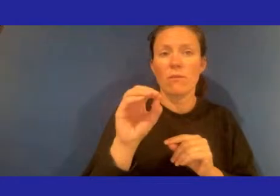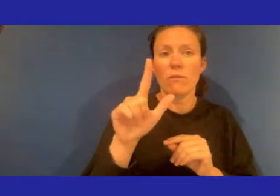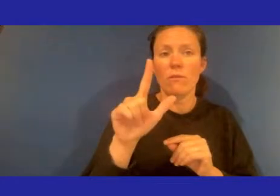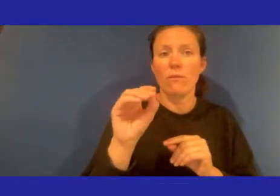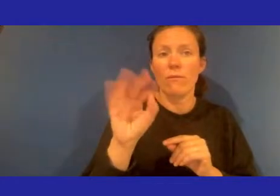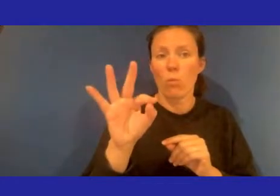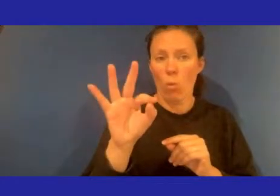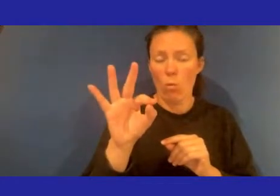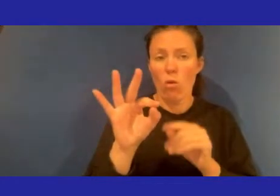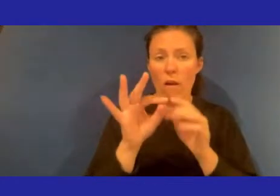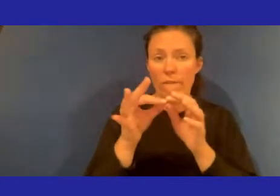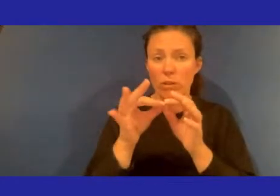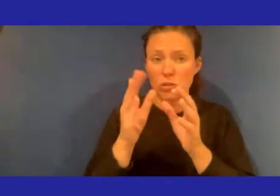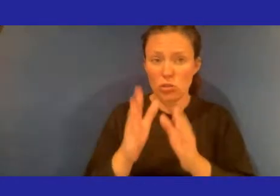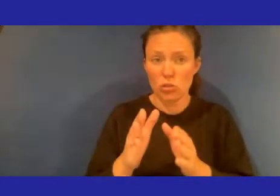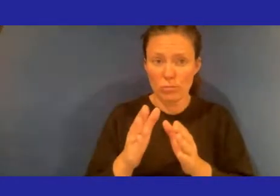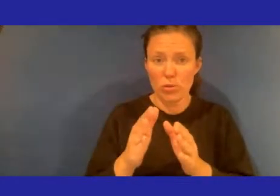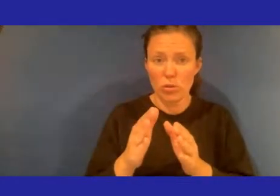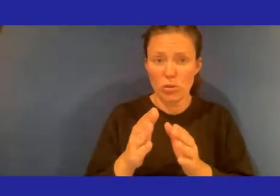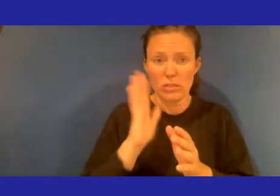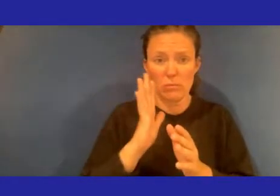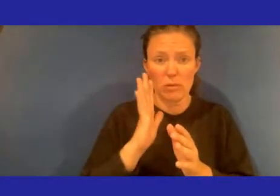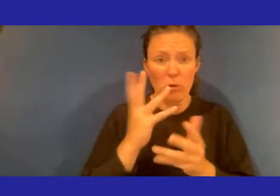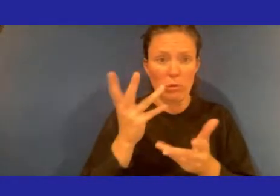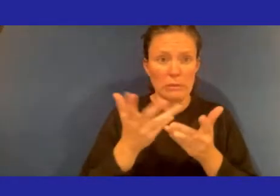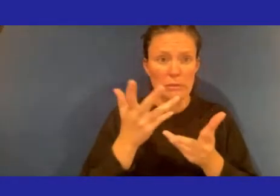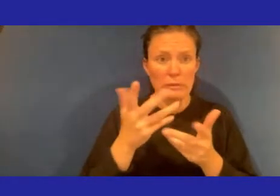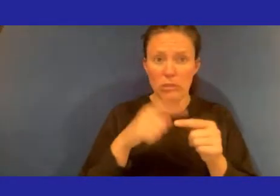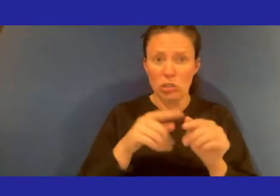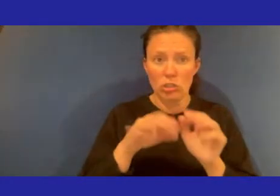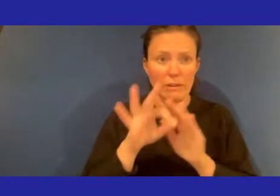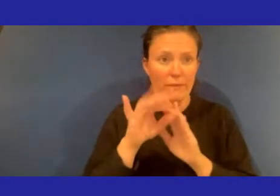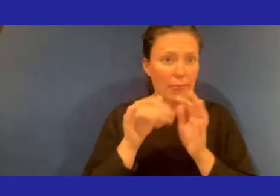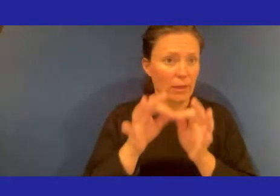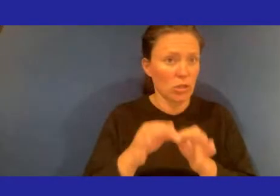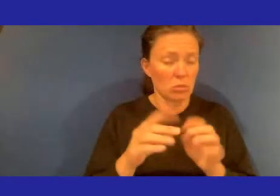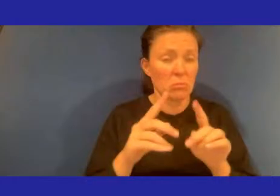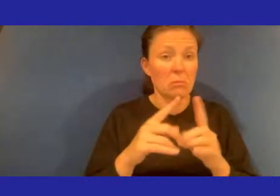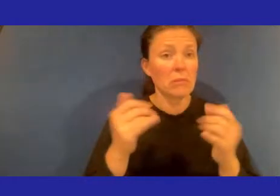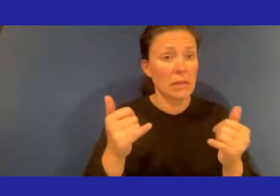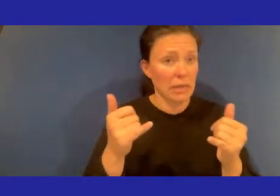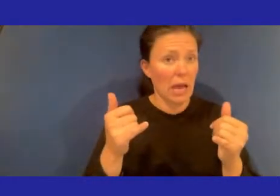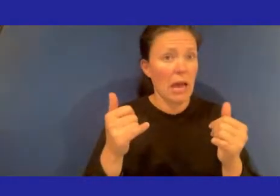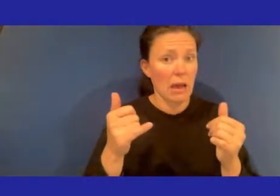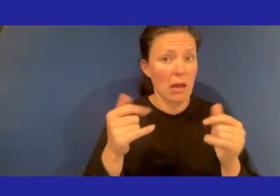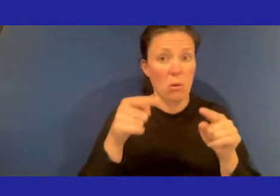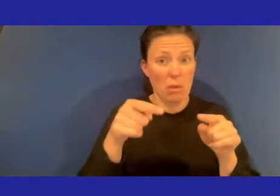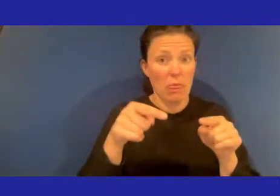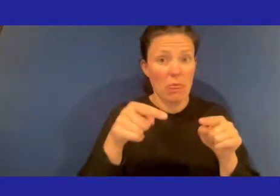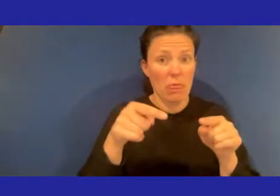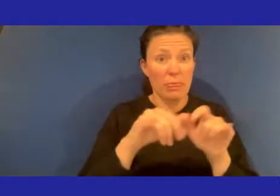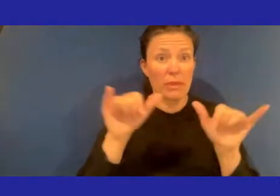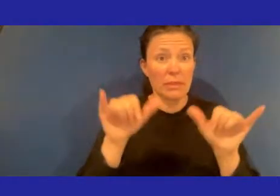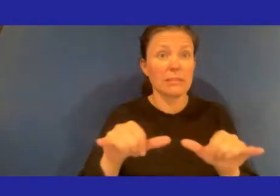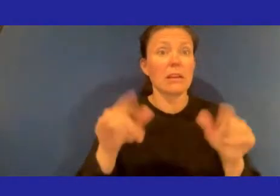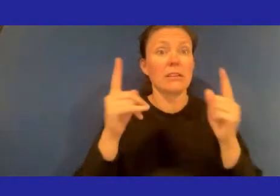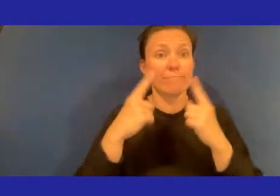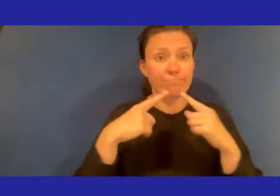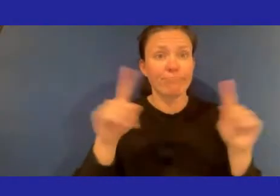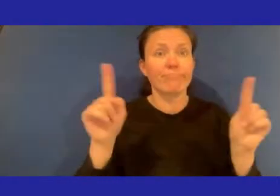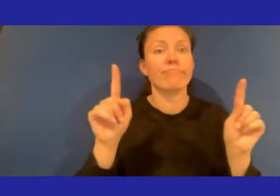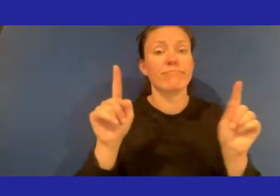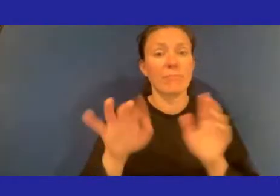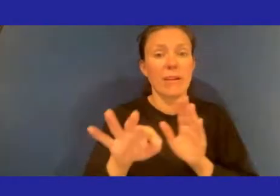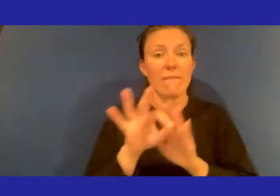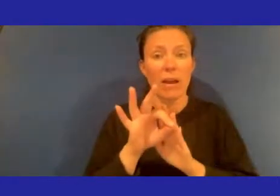interpreter. And the fact that the system was able to, rise and come up with